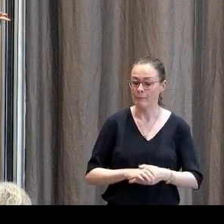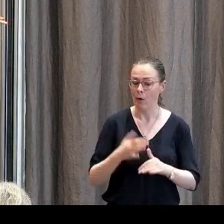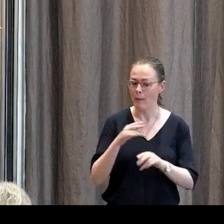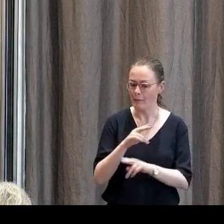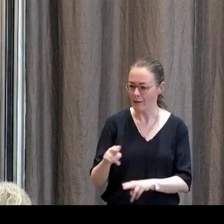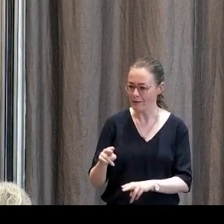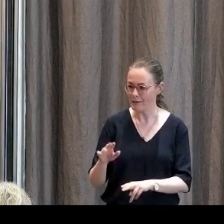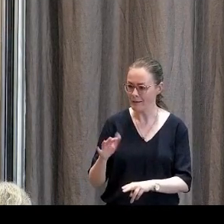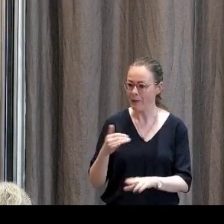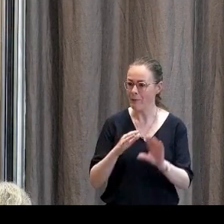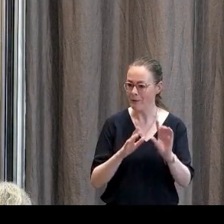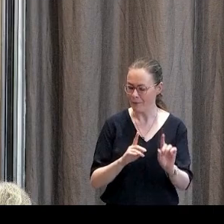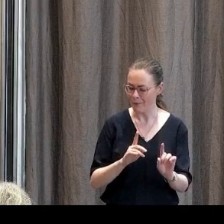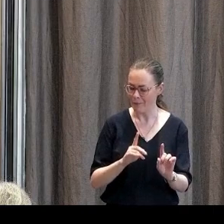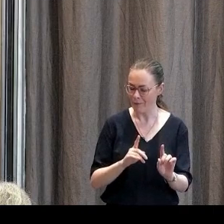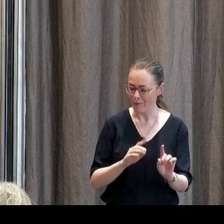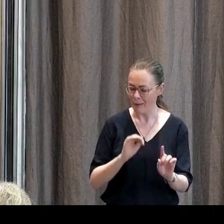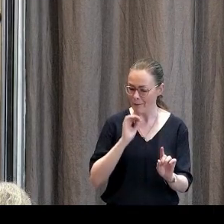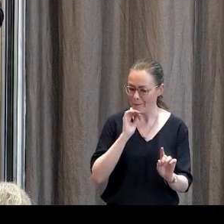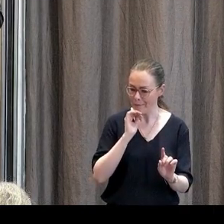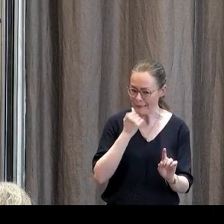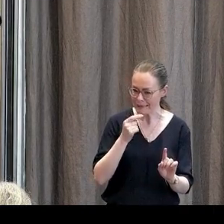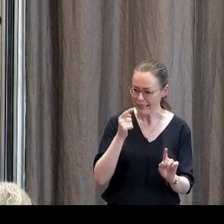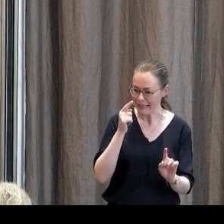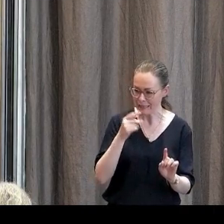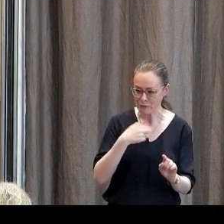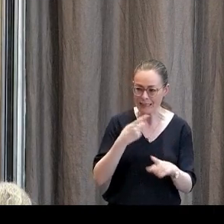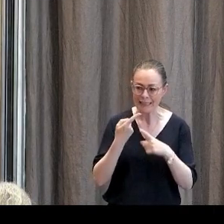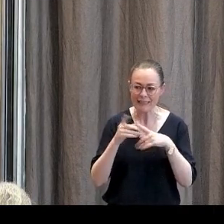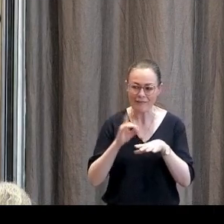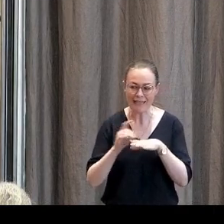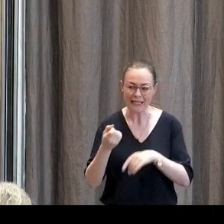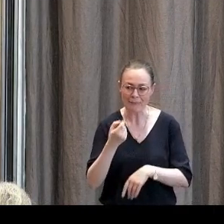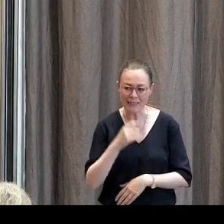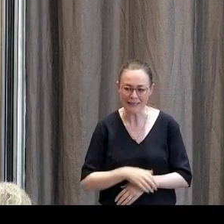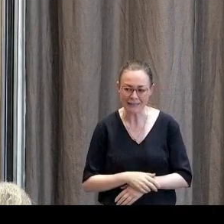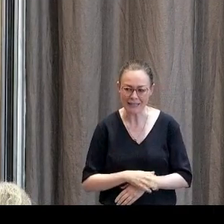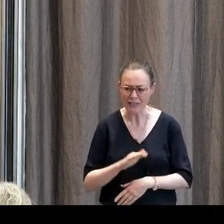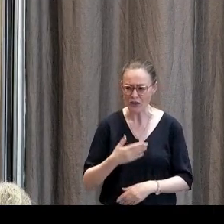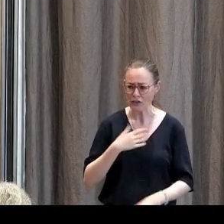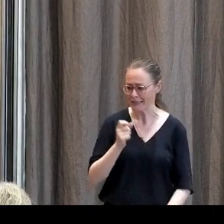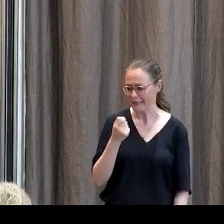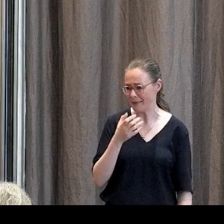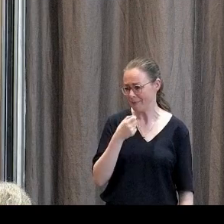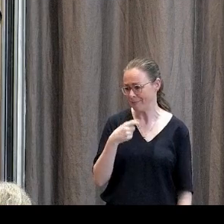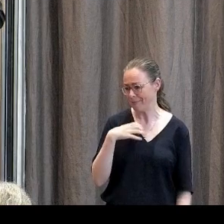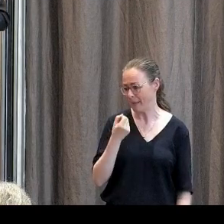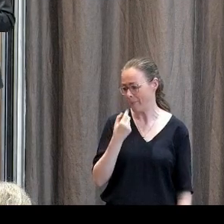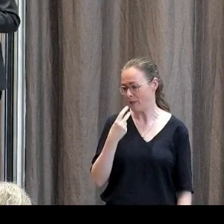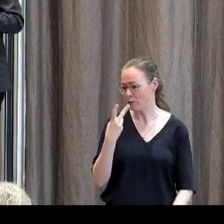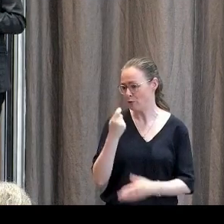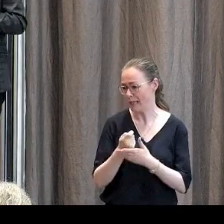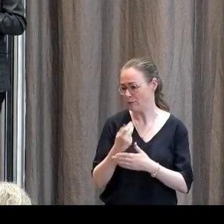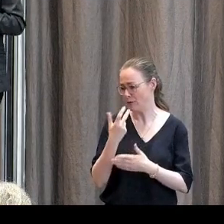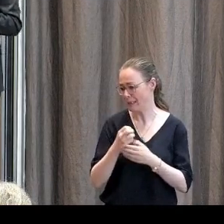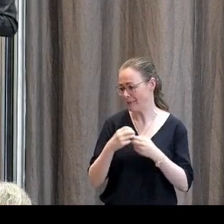we need to take a pause, right? Because this is a very different type of medicine. This is not your small pill that you can take 2 or 3 times a